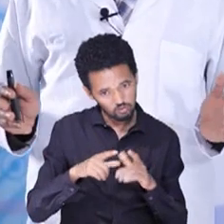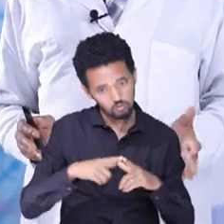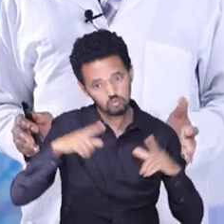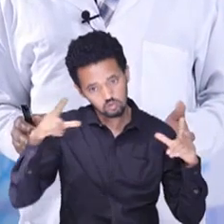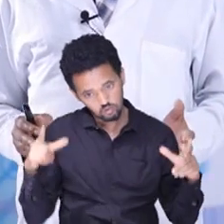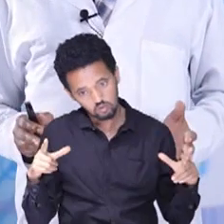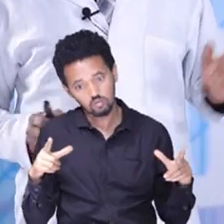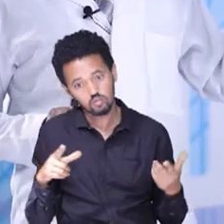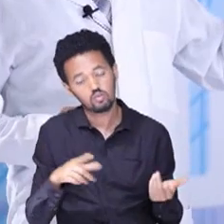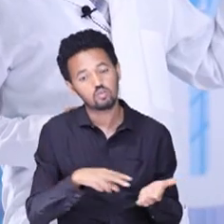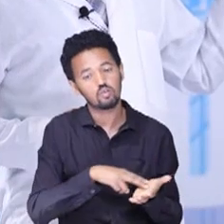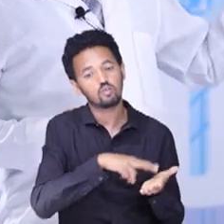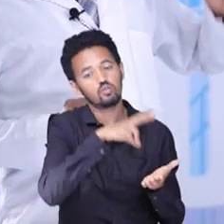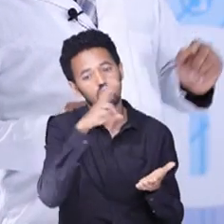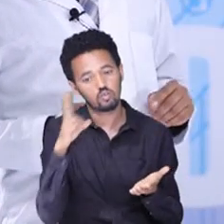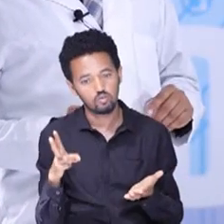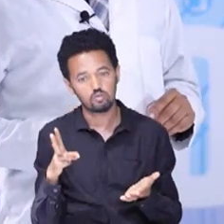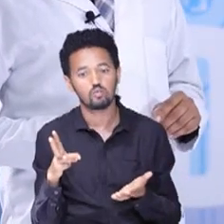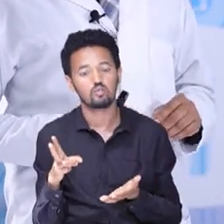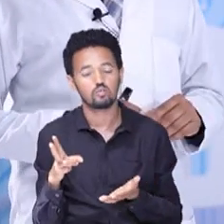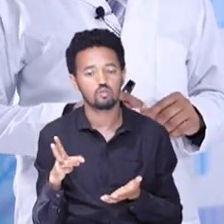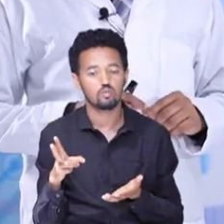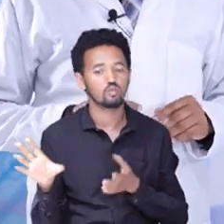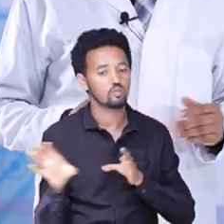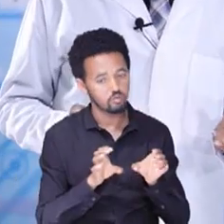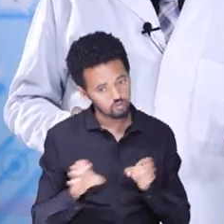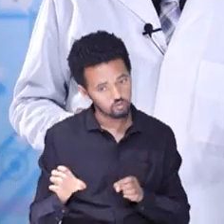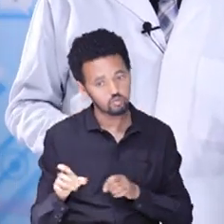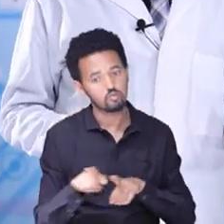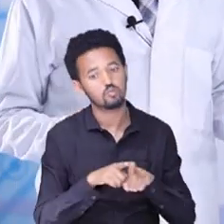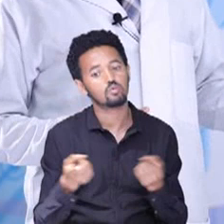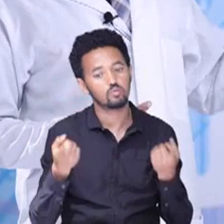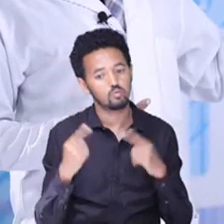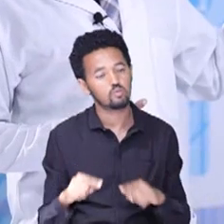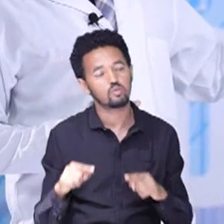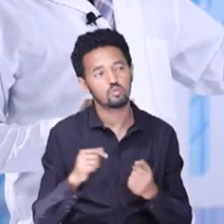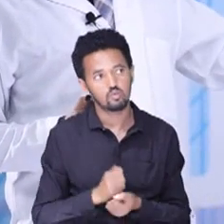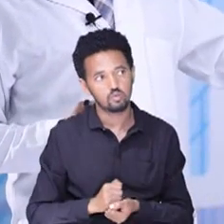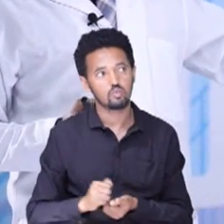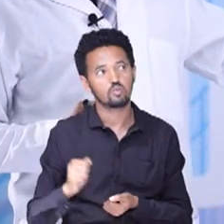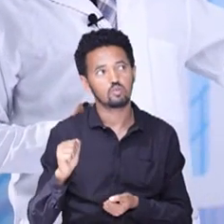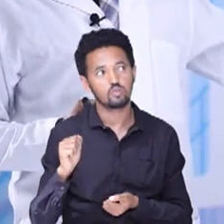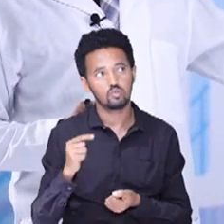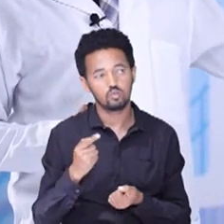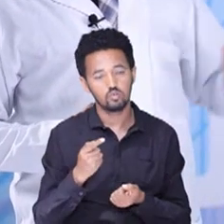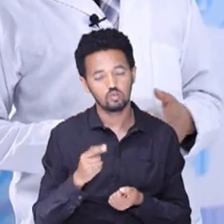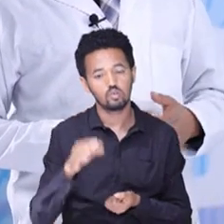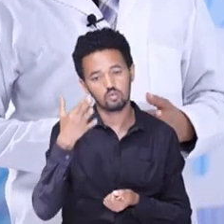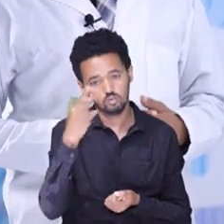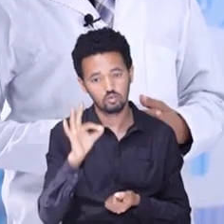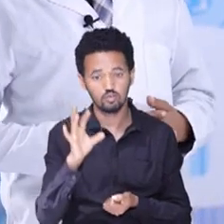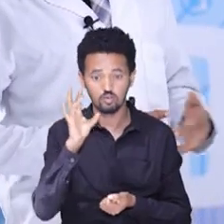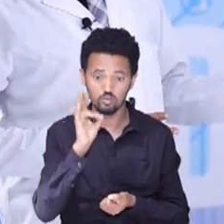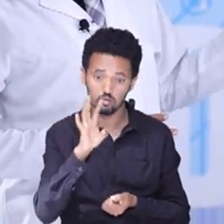the revolution. The first revolt on February 1974. January 1974,